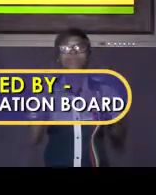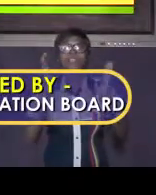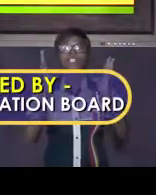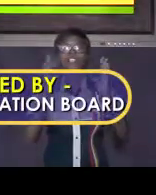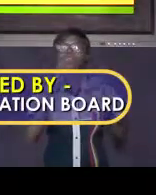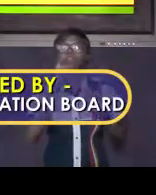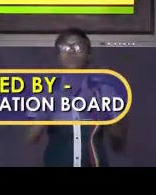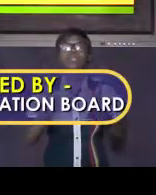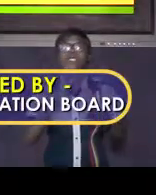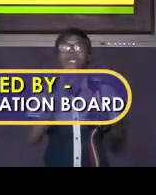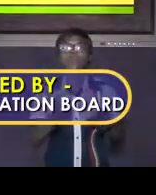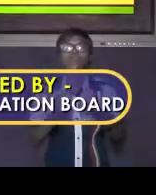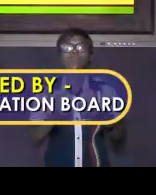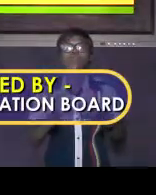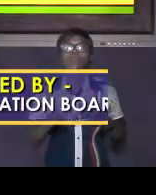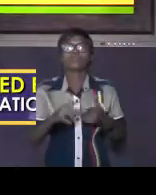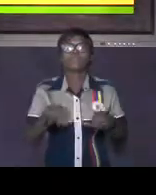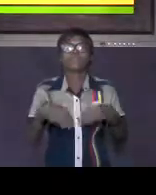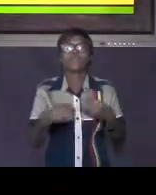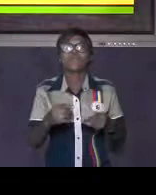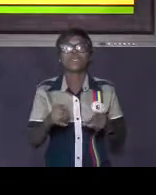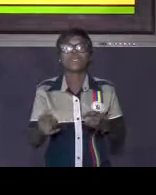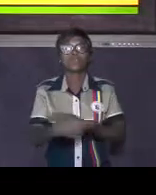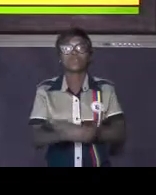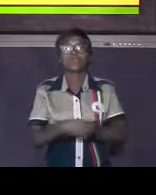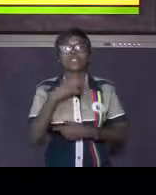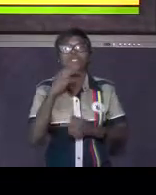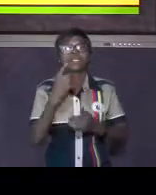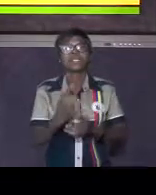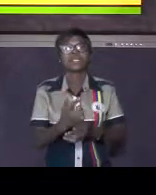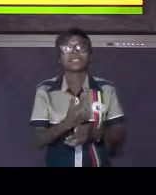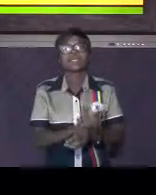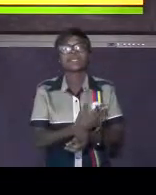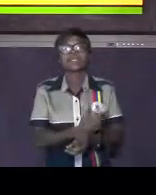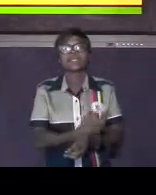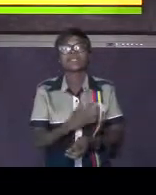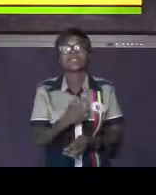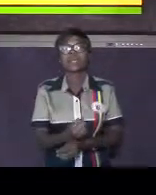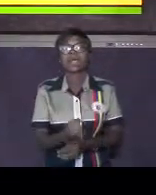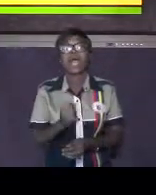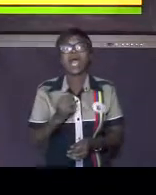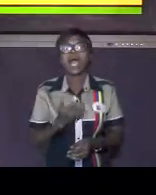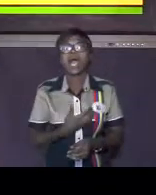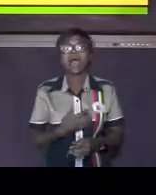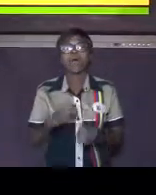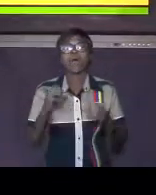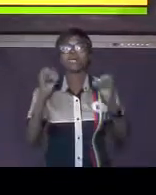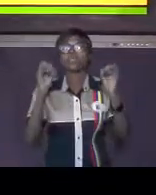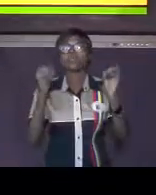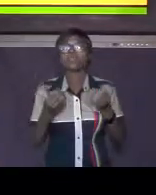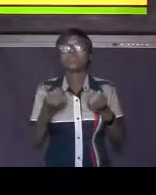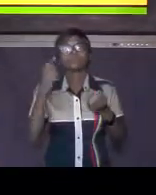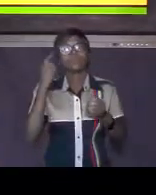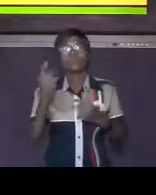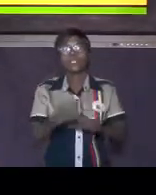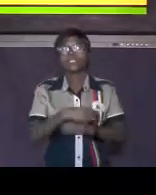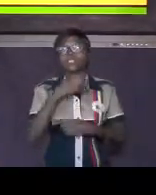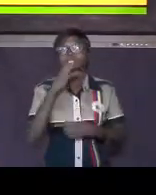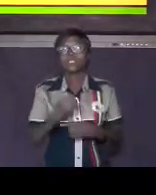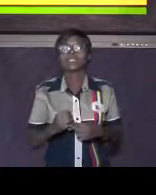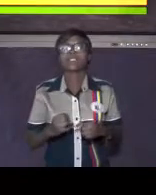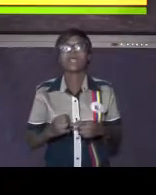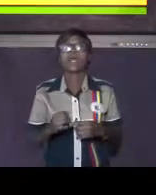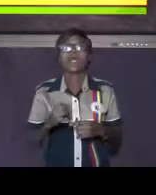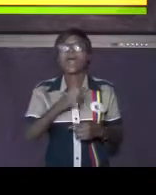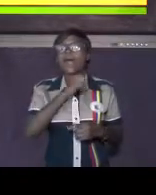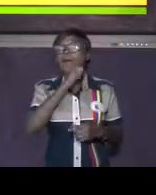me in today's lesson. Our subject for today is agricultural science.